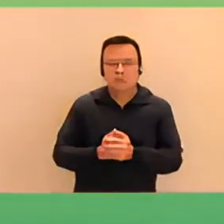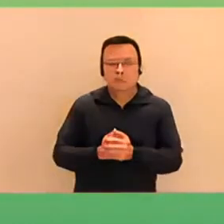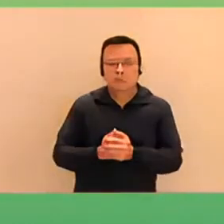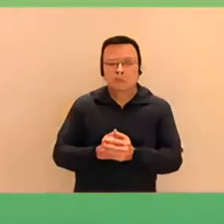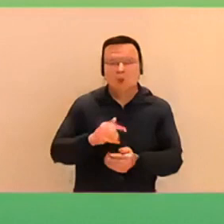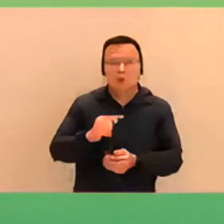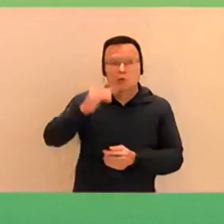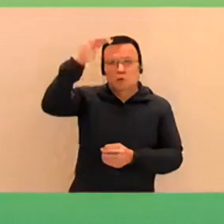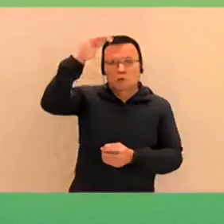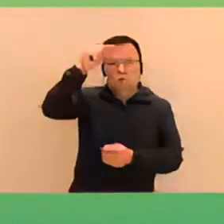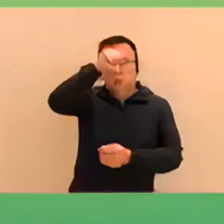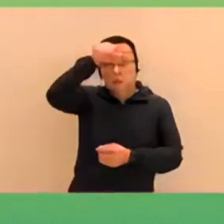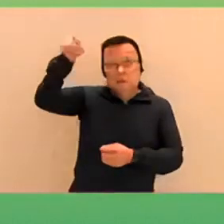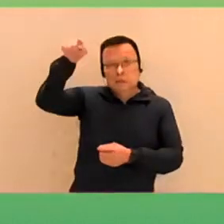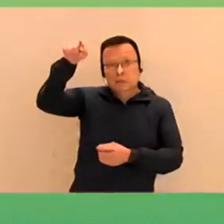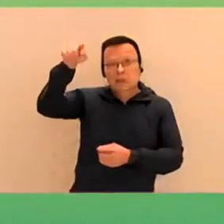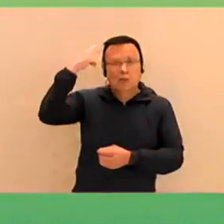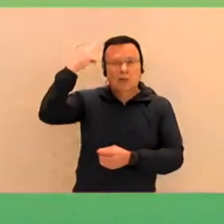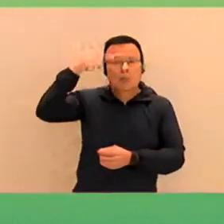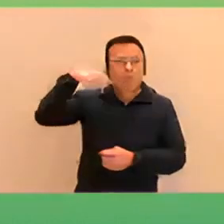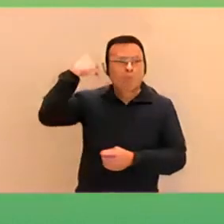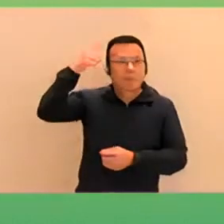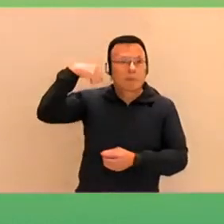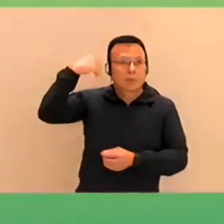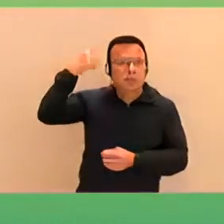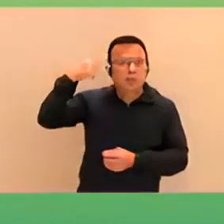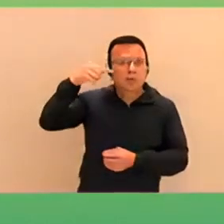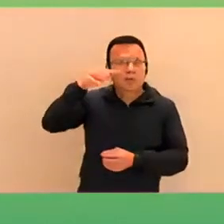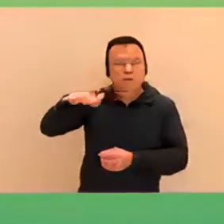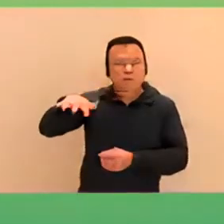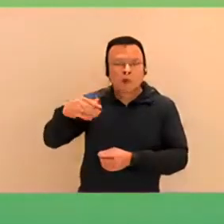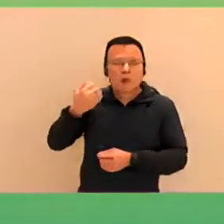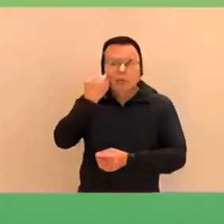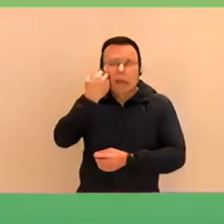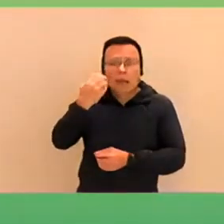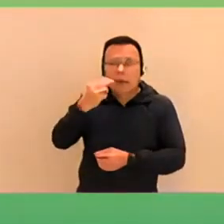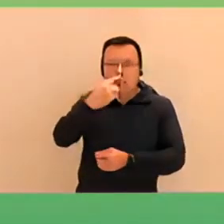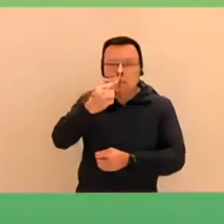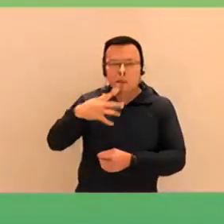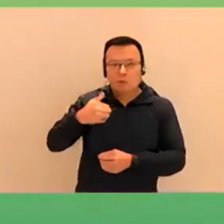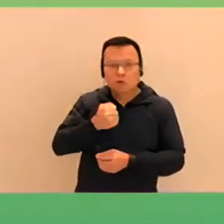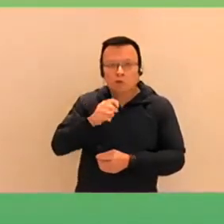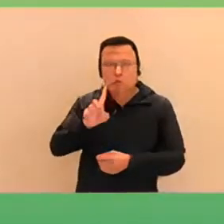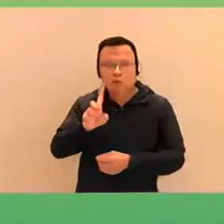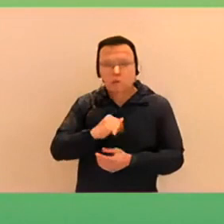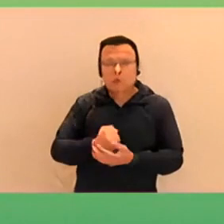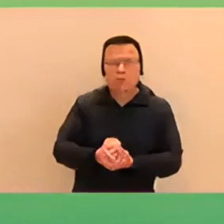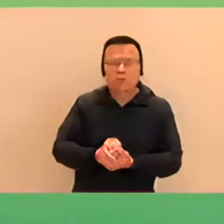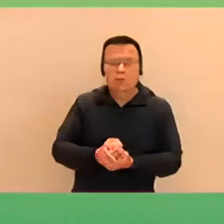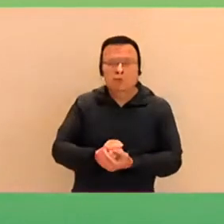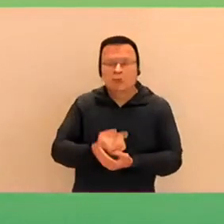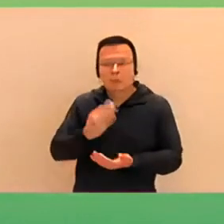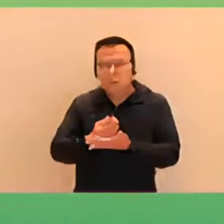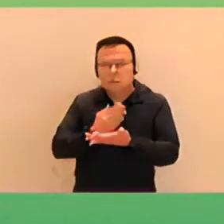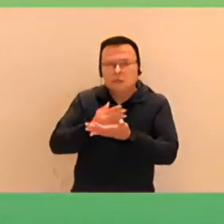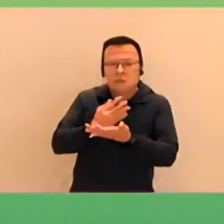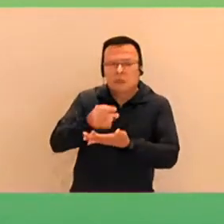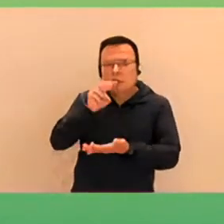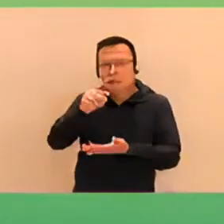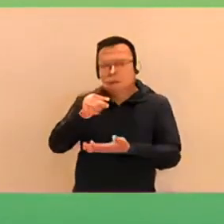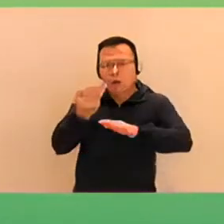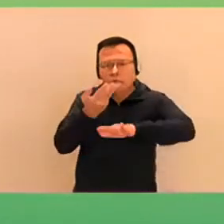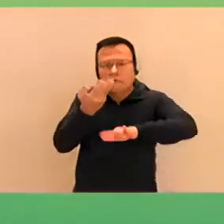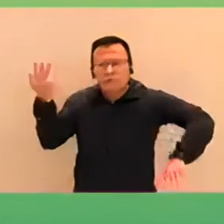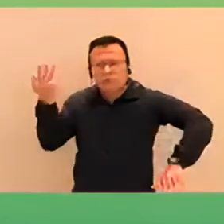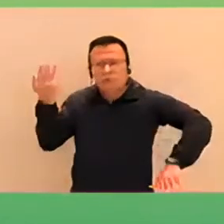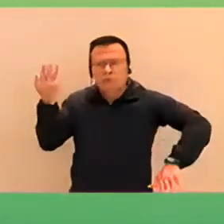we wonder what happens. So go through this kind of data and we try to understand what happens, and we do detailed